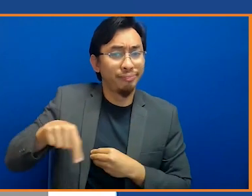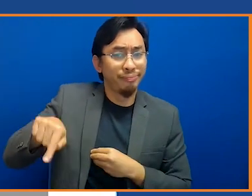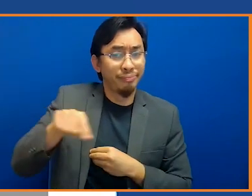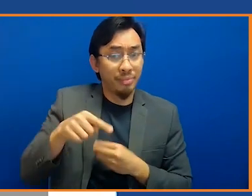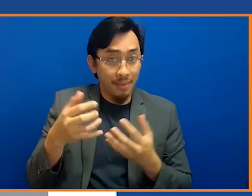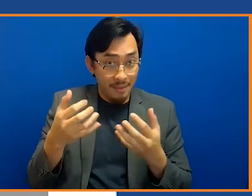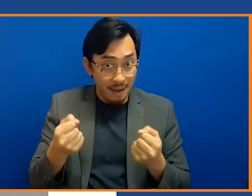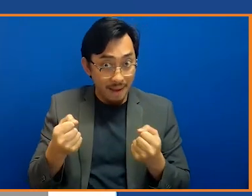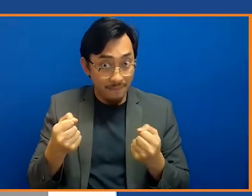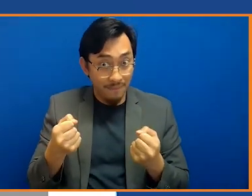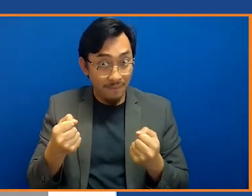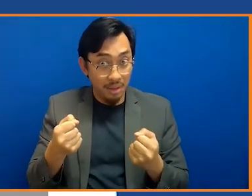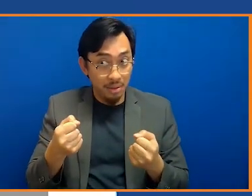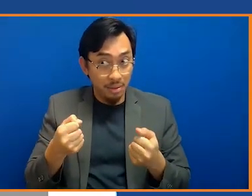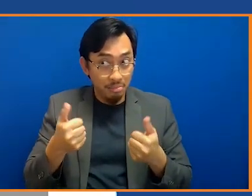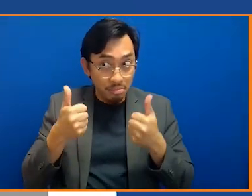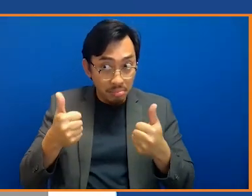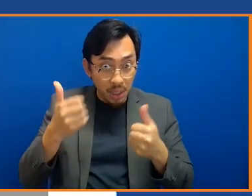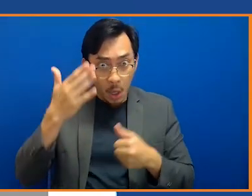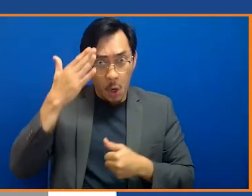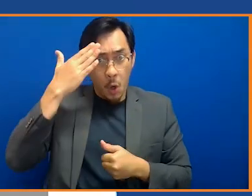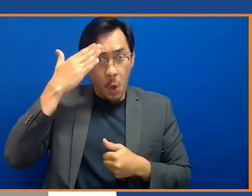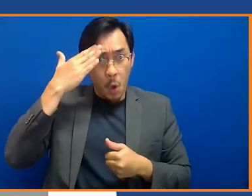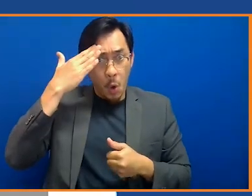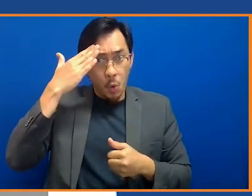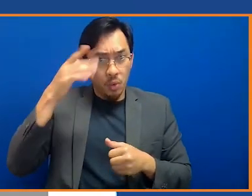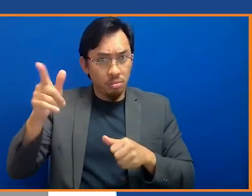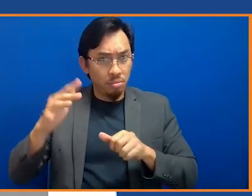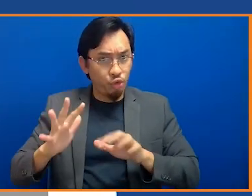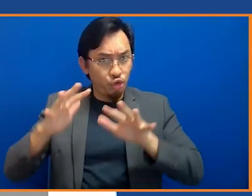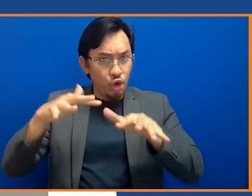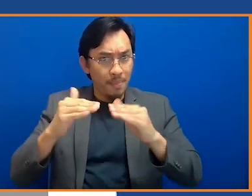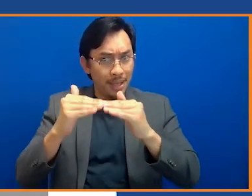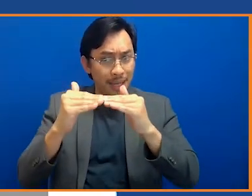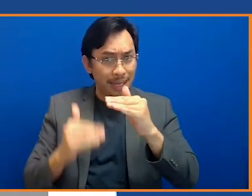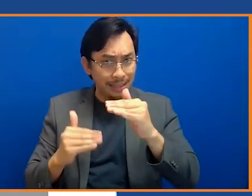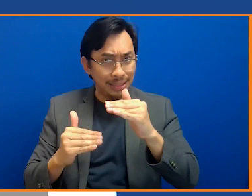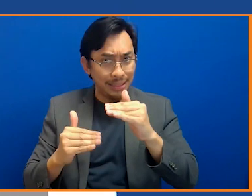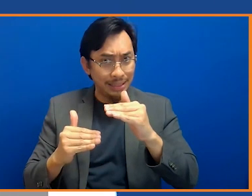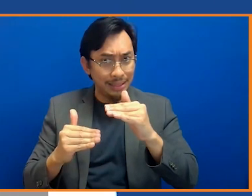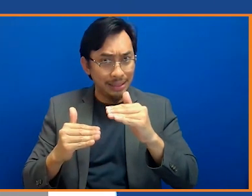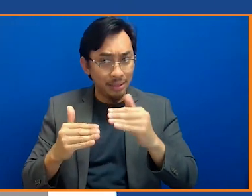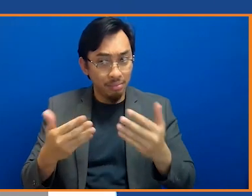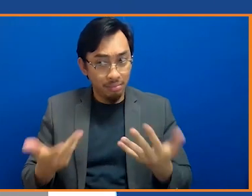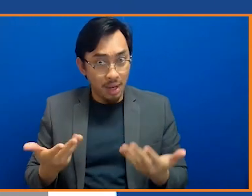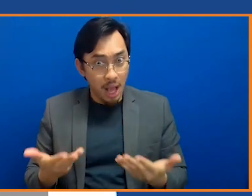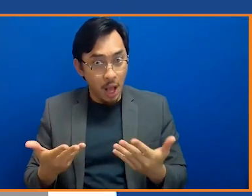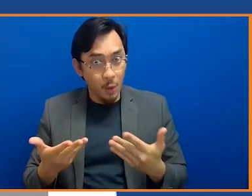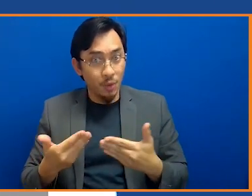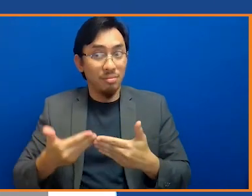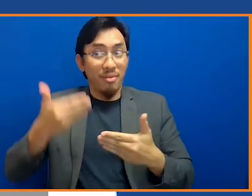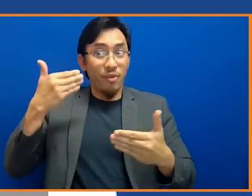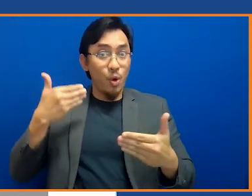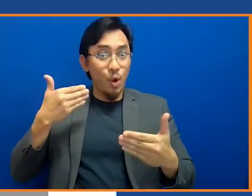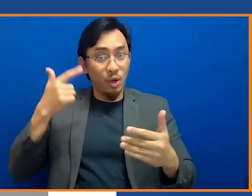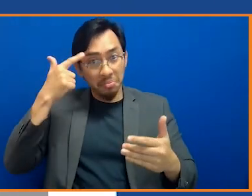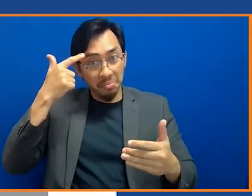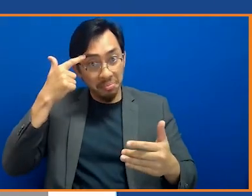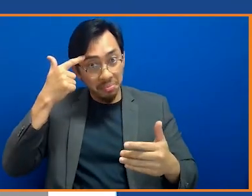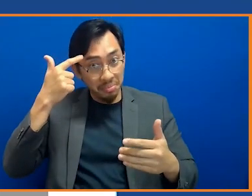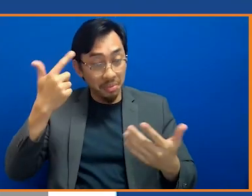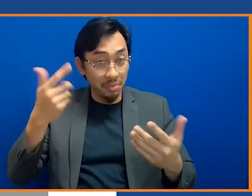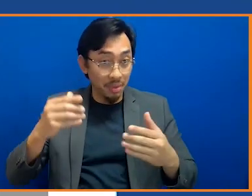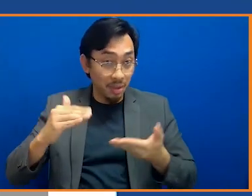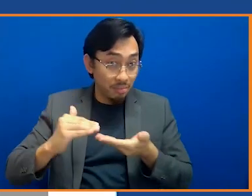or young generation have a better understanding towards tsunami risk now than before? What I mean than before